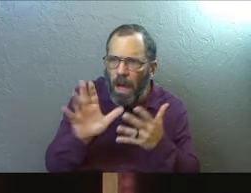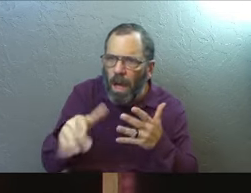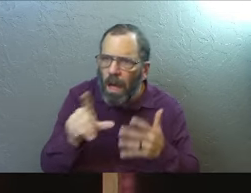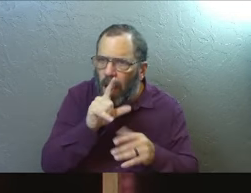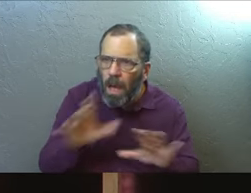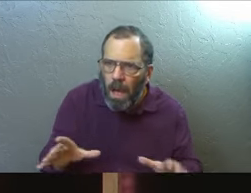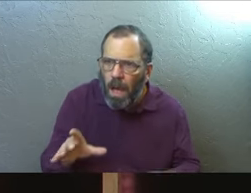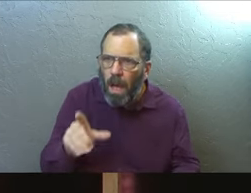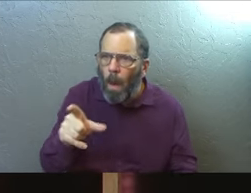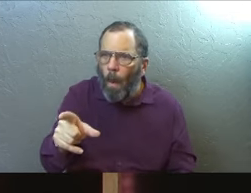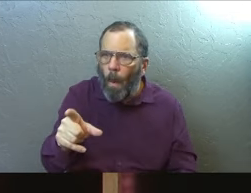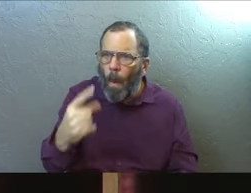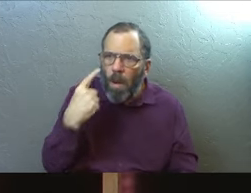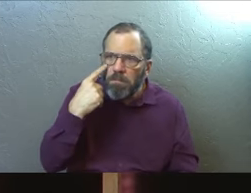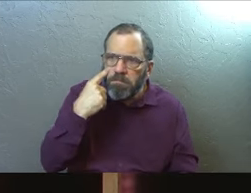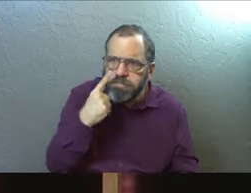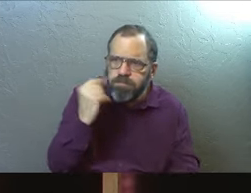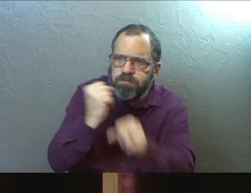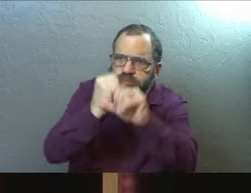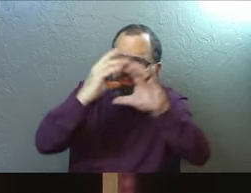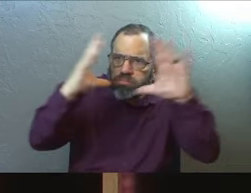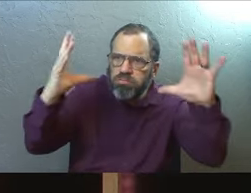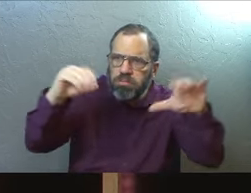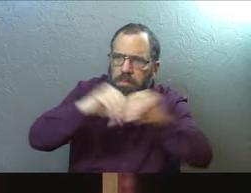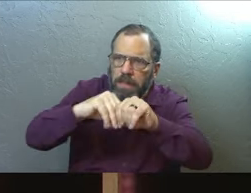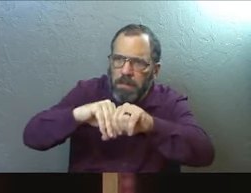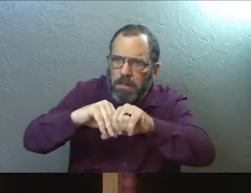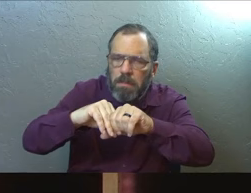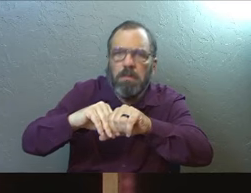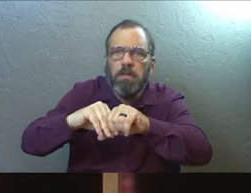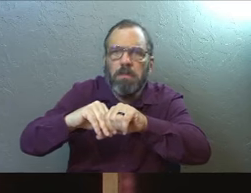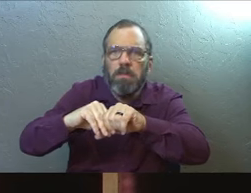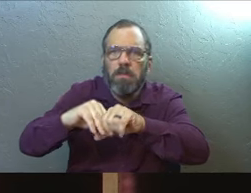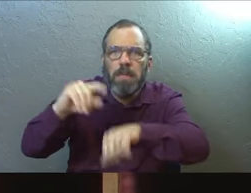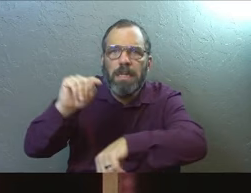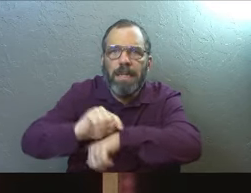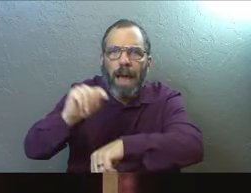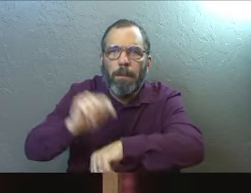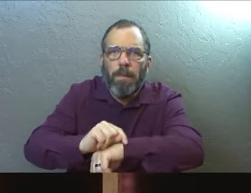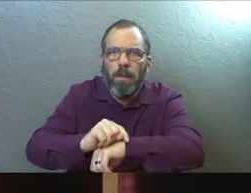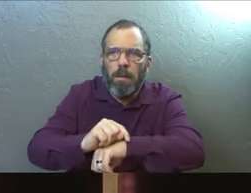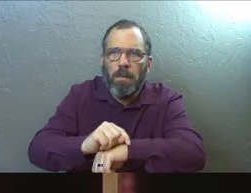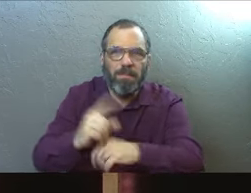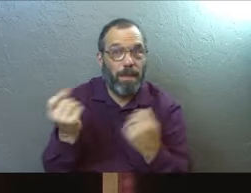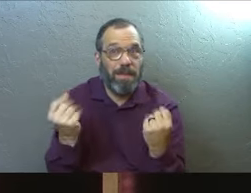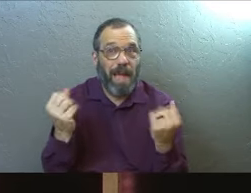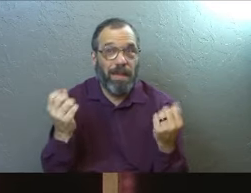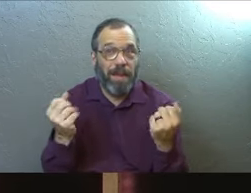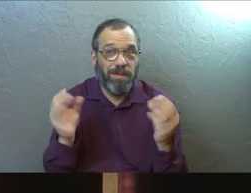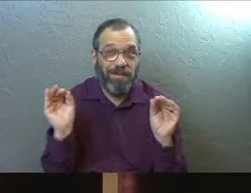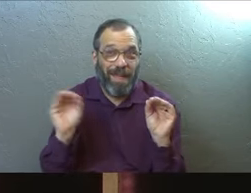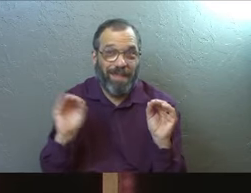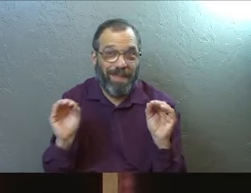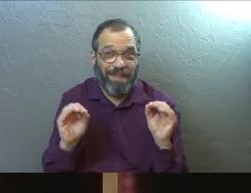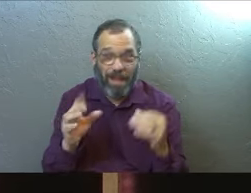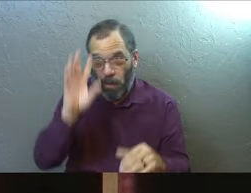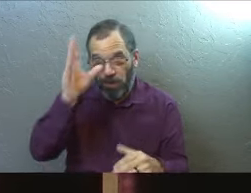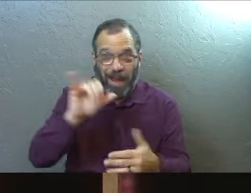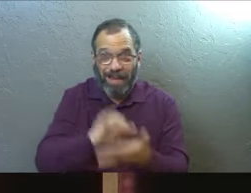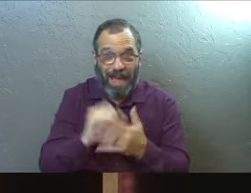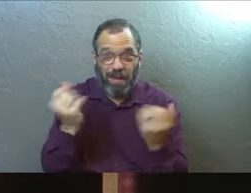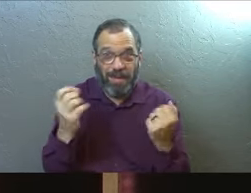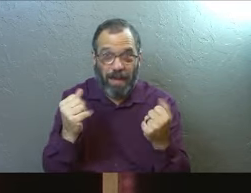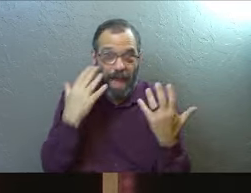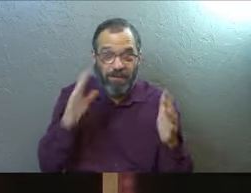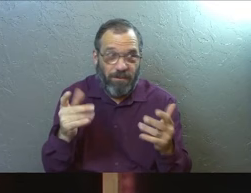his silence that he must have seen a vision in the sanctuary. He must not have been very good at sign language, right? Wasn't even created at